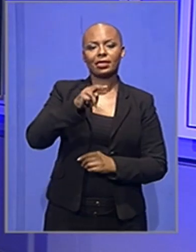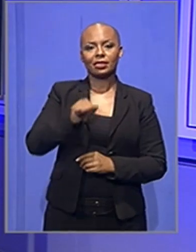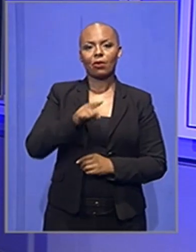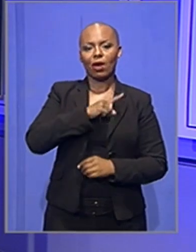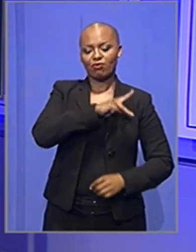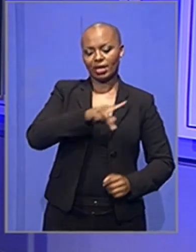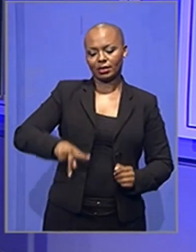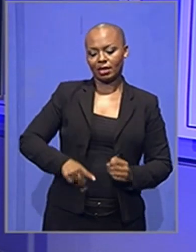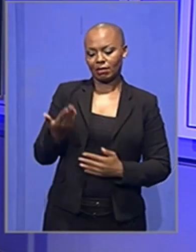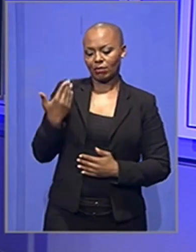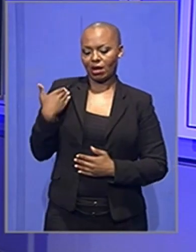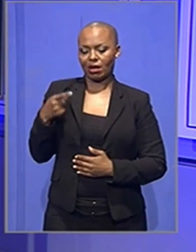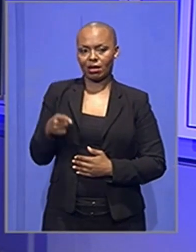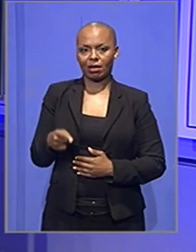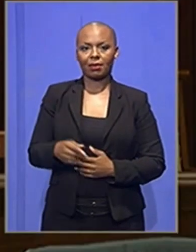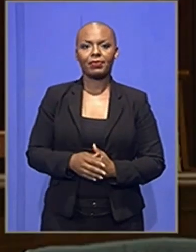phameng la maipiletso.